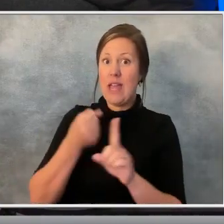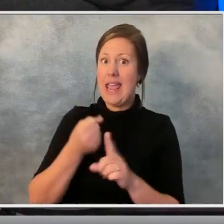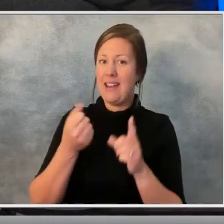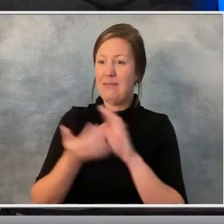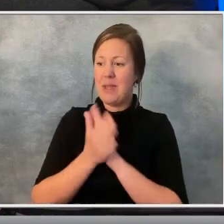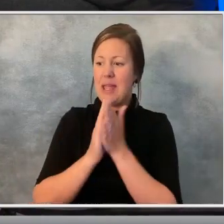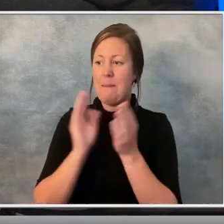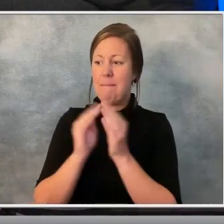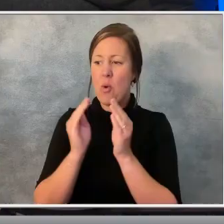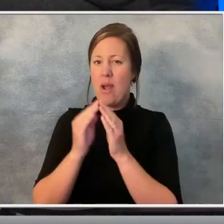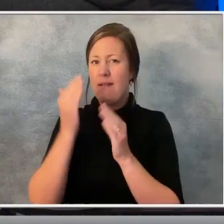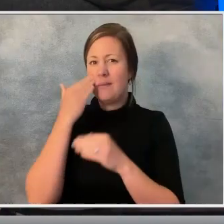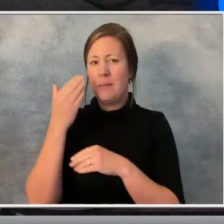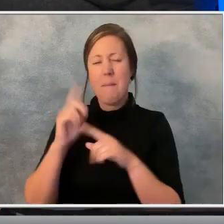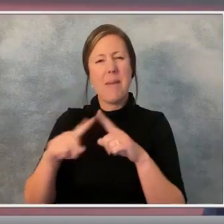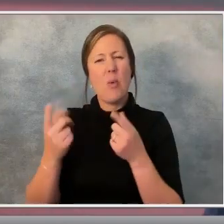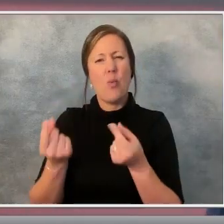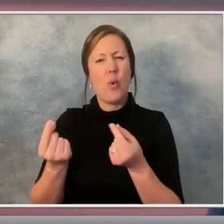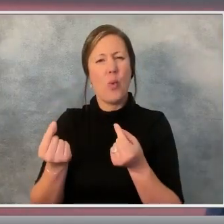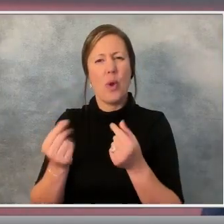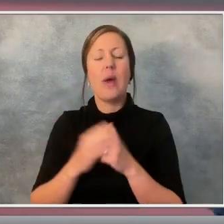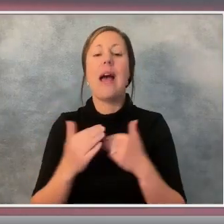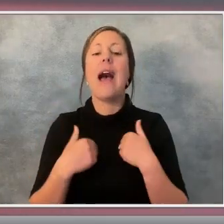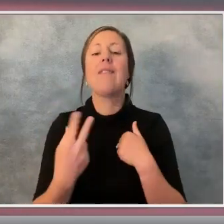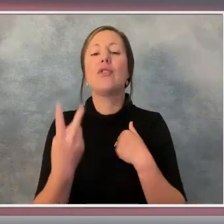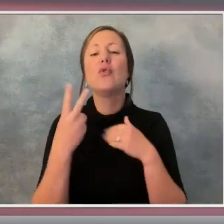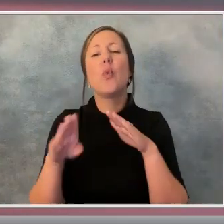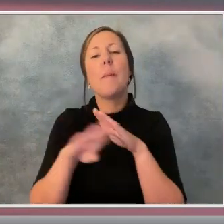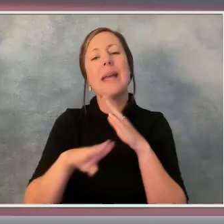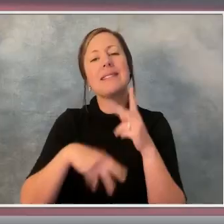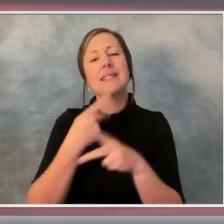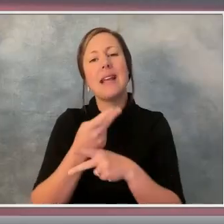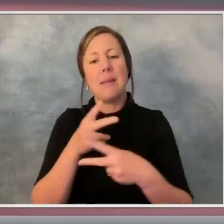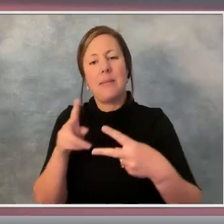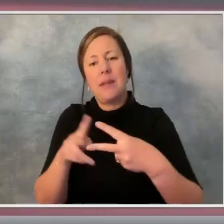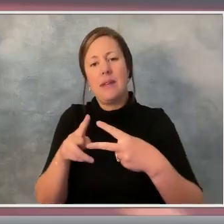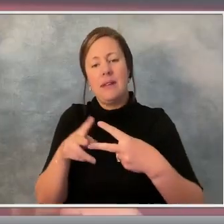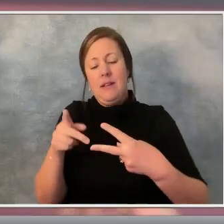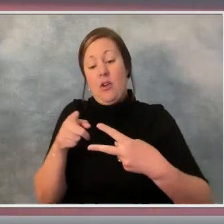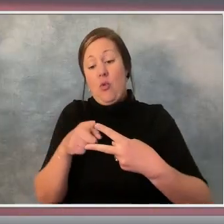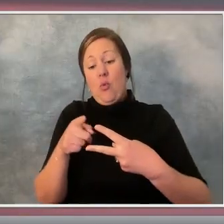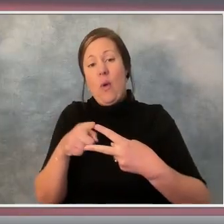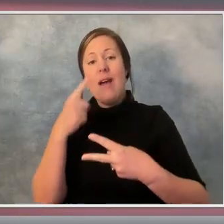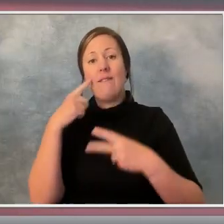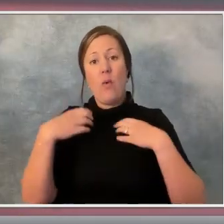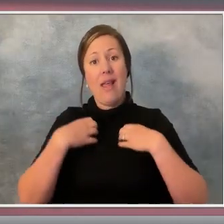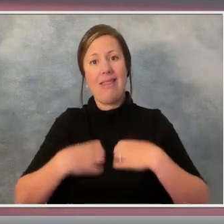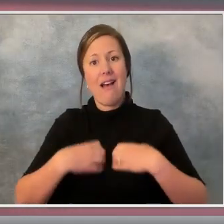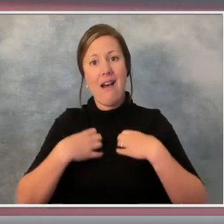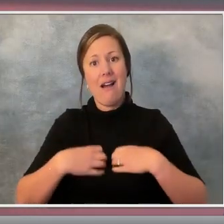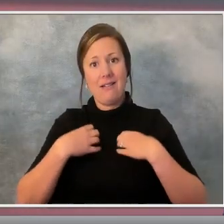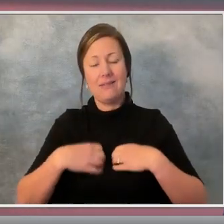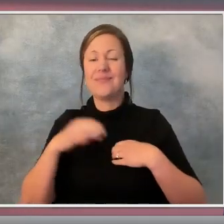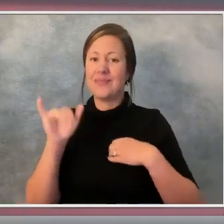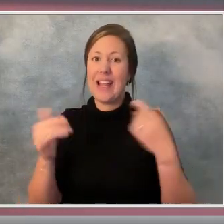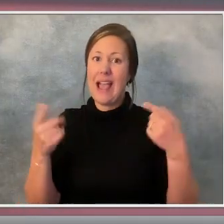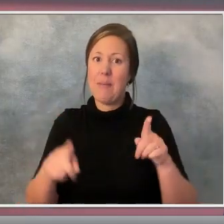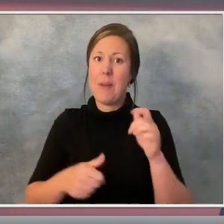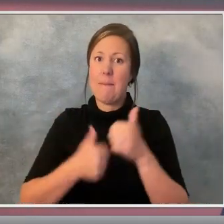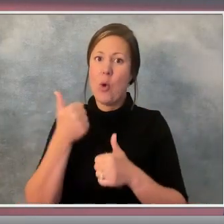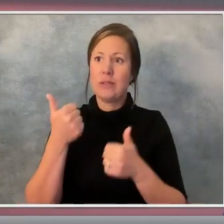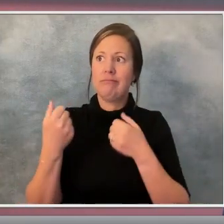do? How do they work? Well, there's two basic types of ECMO. One is one primarily for lung failure, which is what we heard about mostly during the